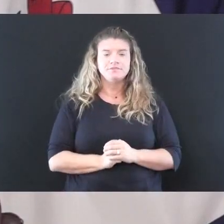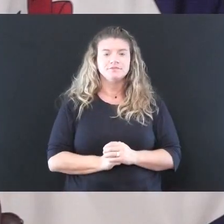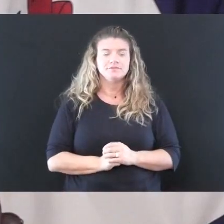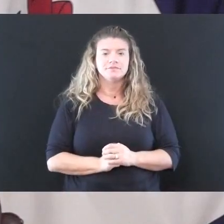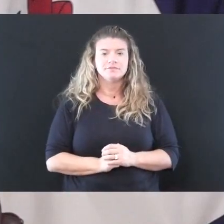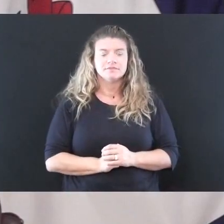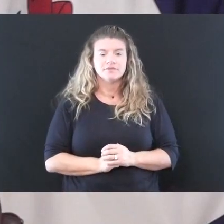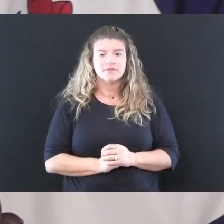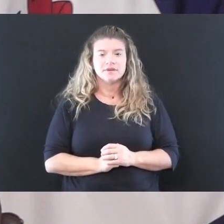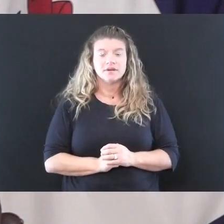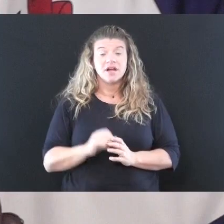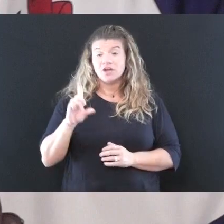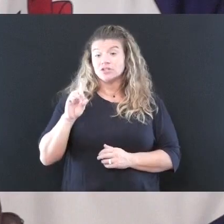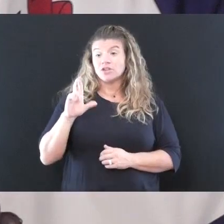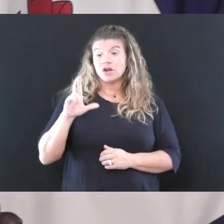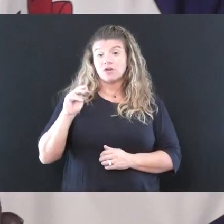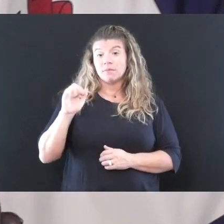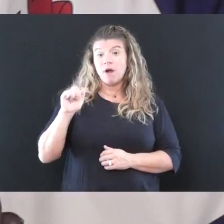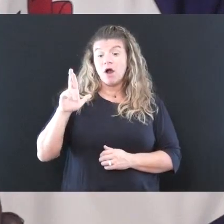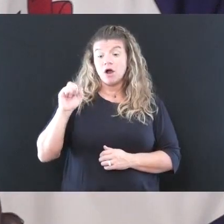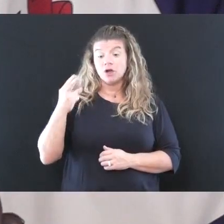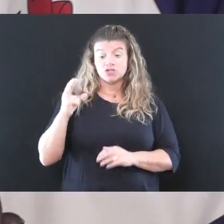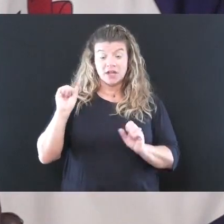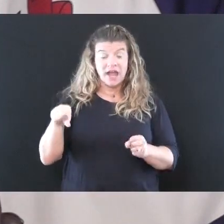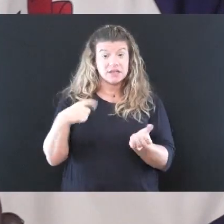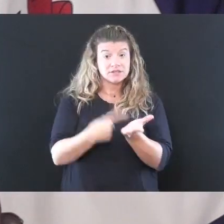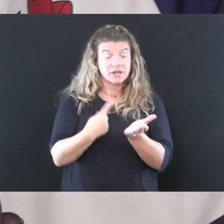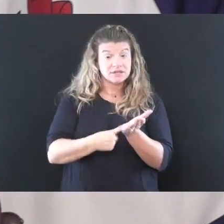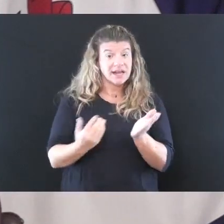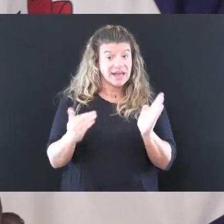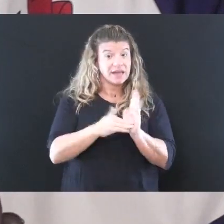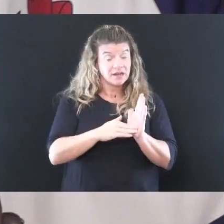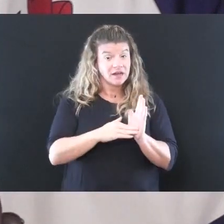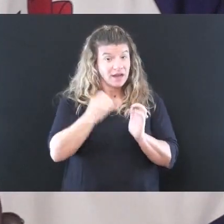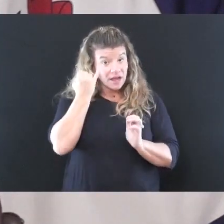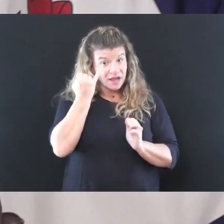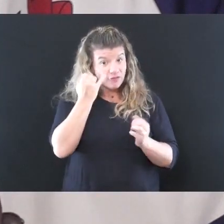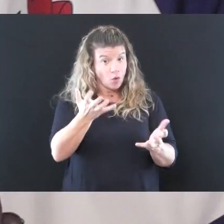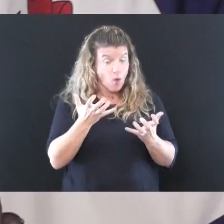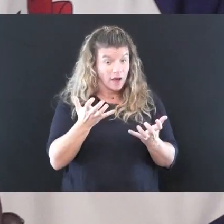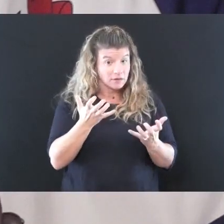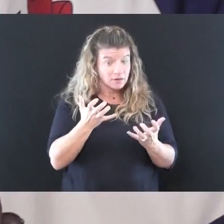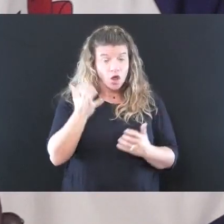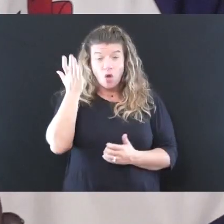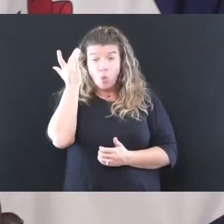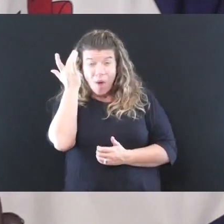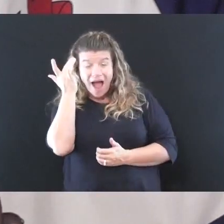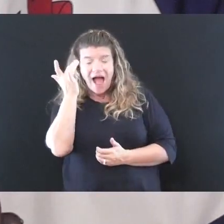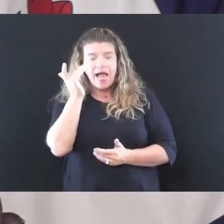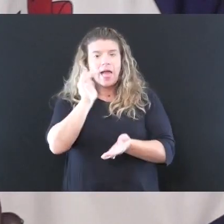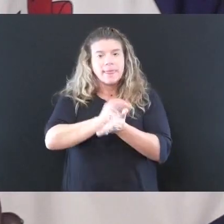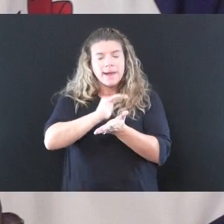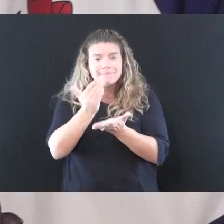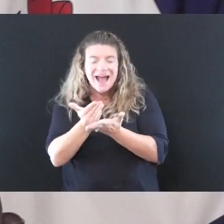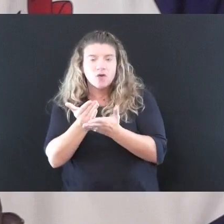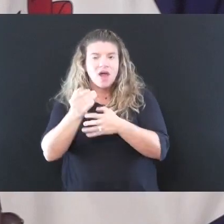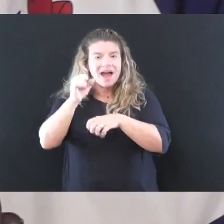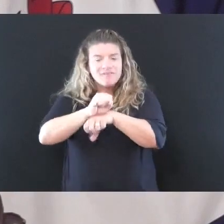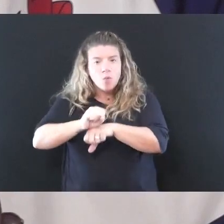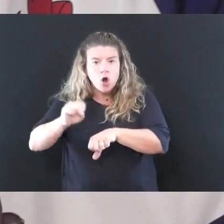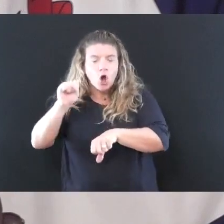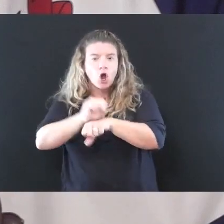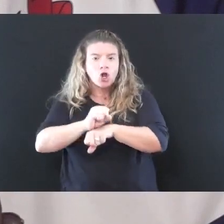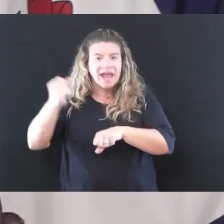I'm willing to have Dr. Marsh even go back through it one more time, because the amount of input and the amount of work that